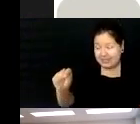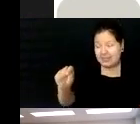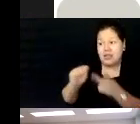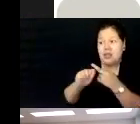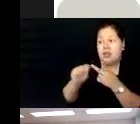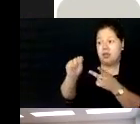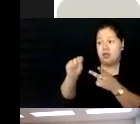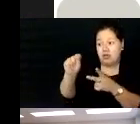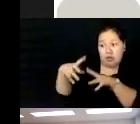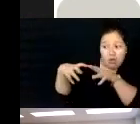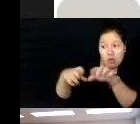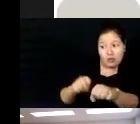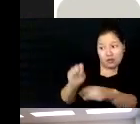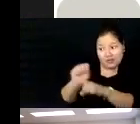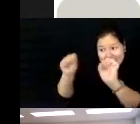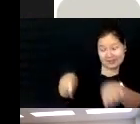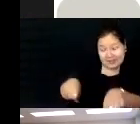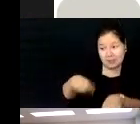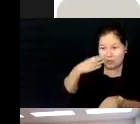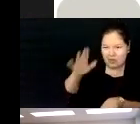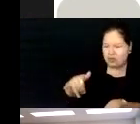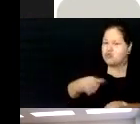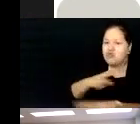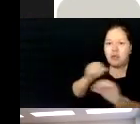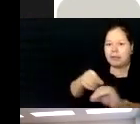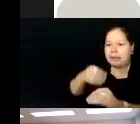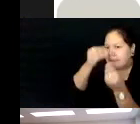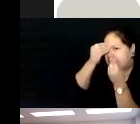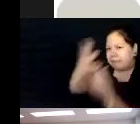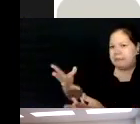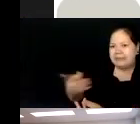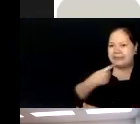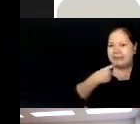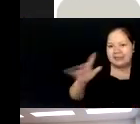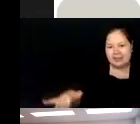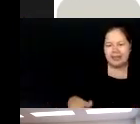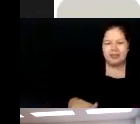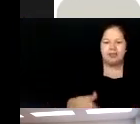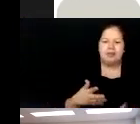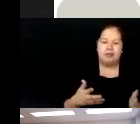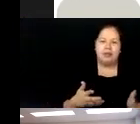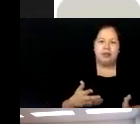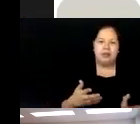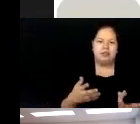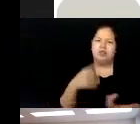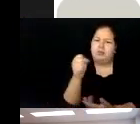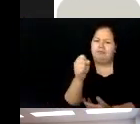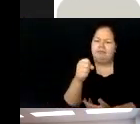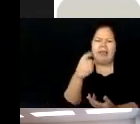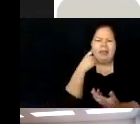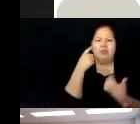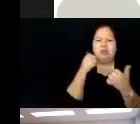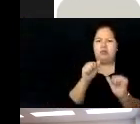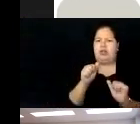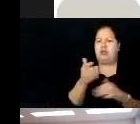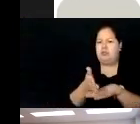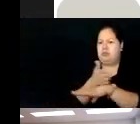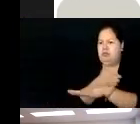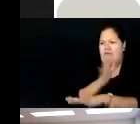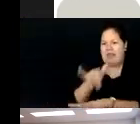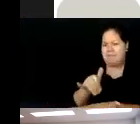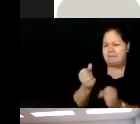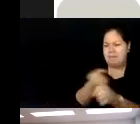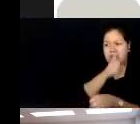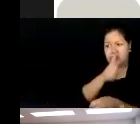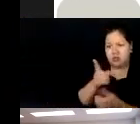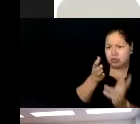Like, do you know what I mean? So I think certainly we are seeking to help to build that awareness through